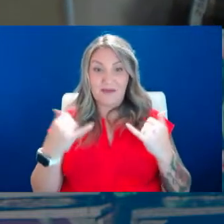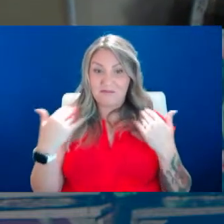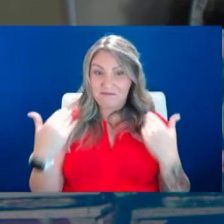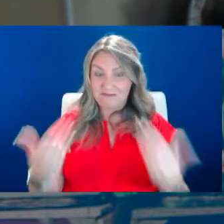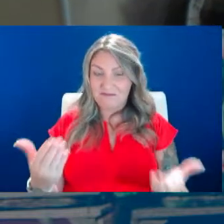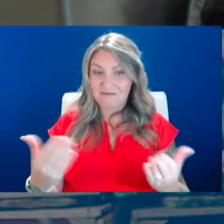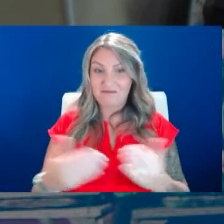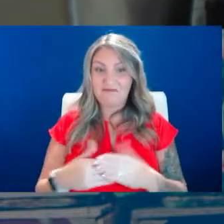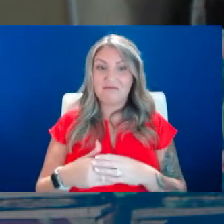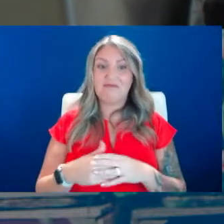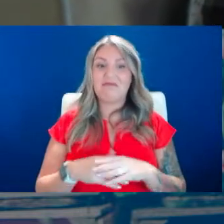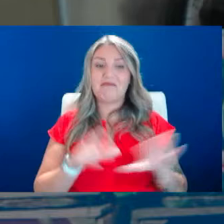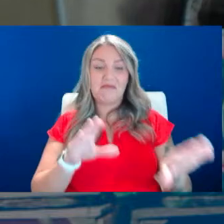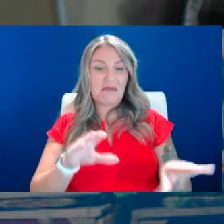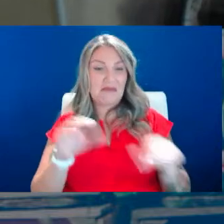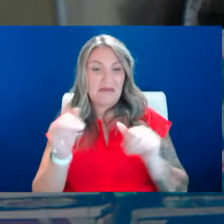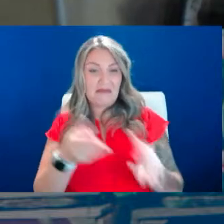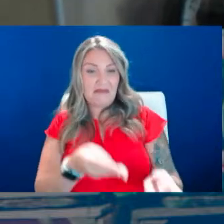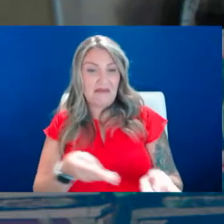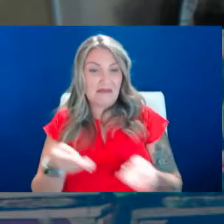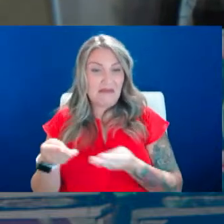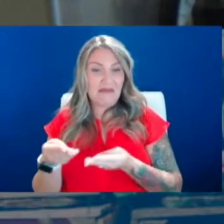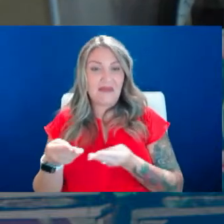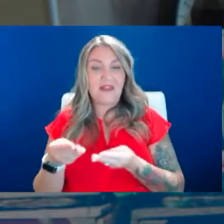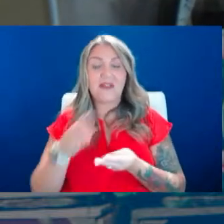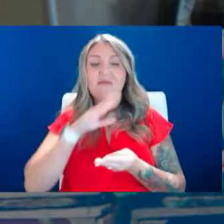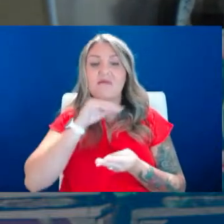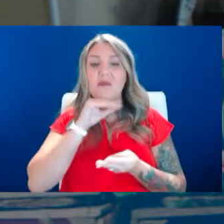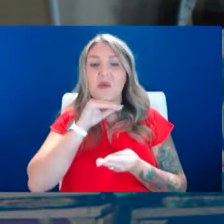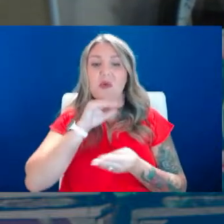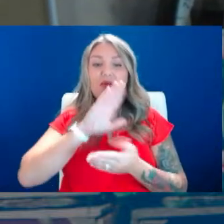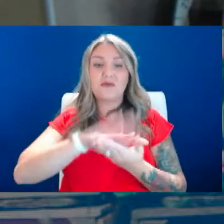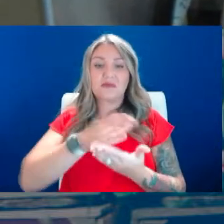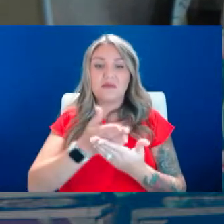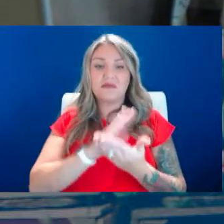going to take that pork out that's been cooking for quite some time,